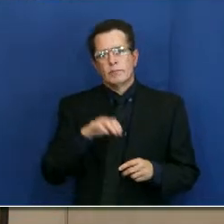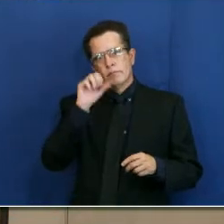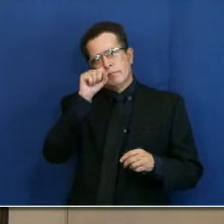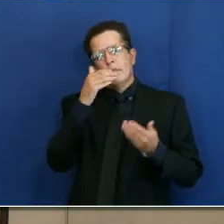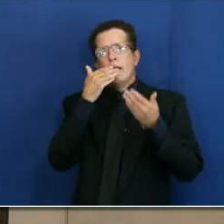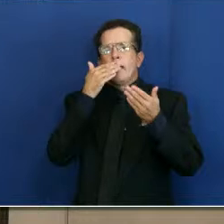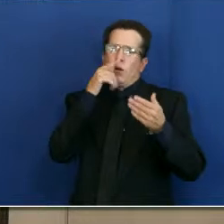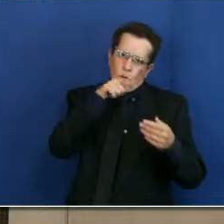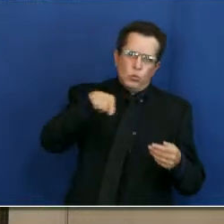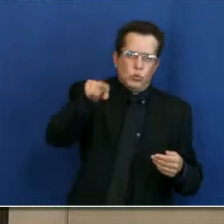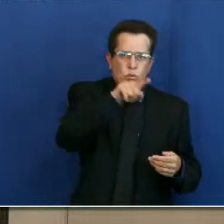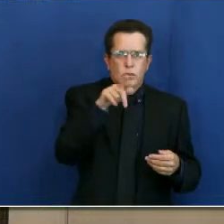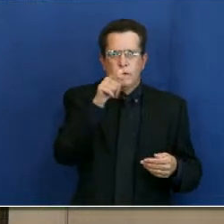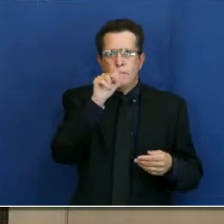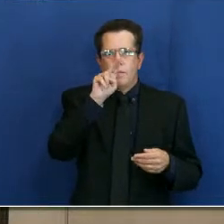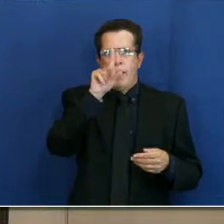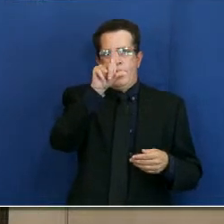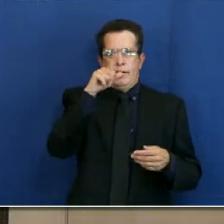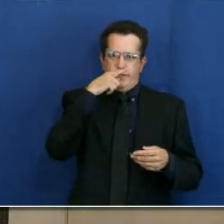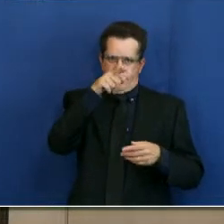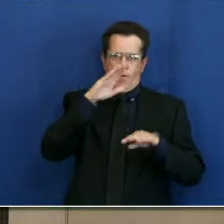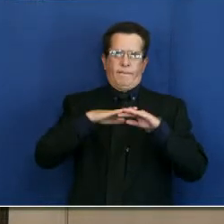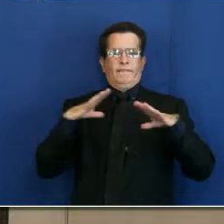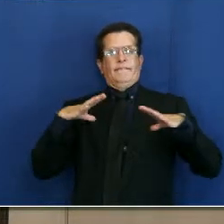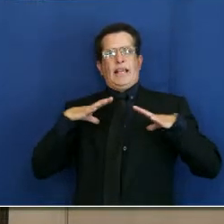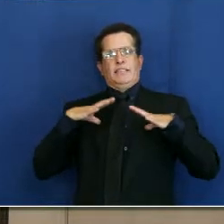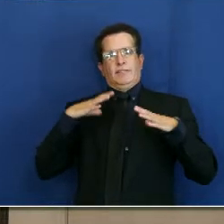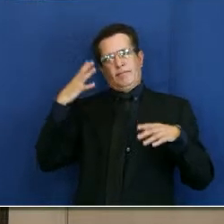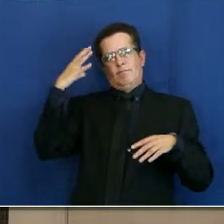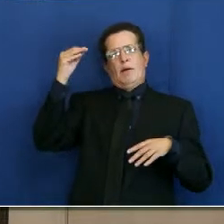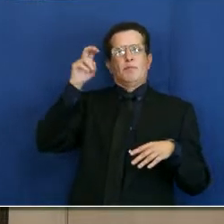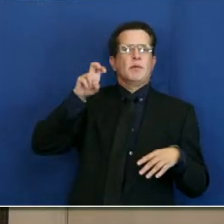Thank you, Paul. I think you've been on vacation. Welcome back.